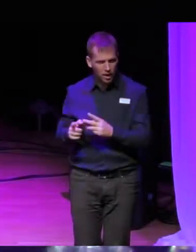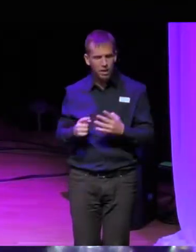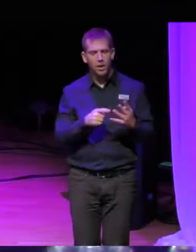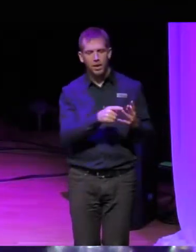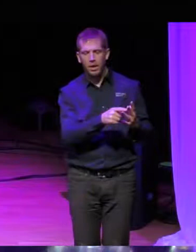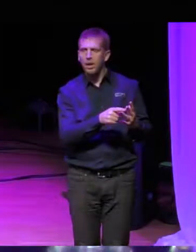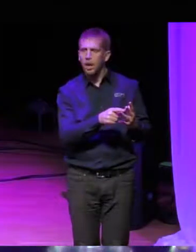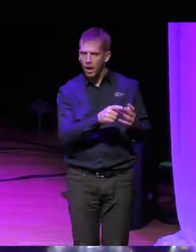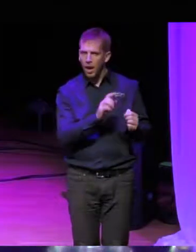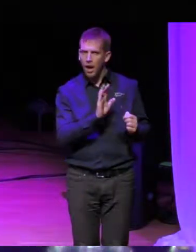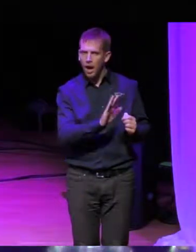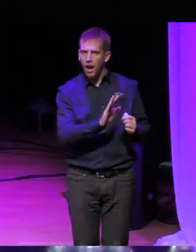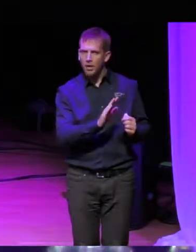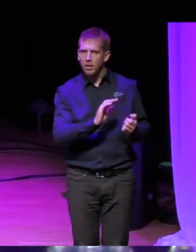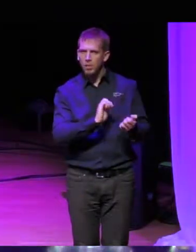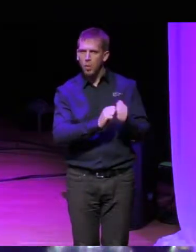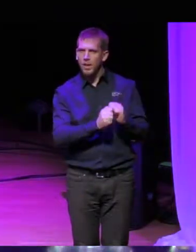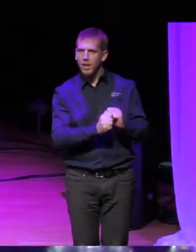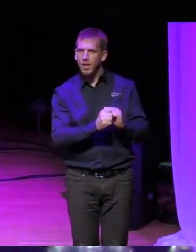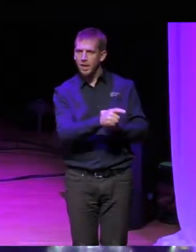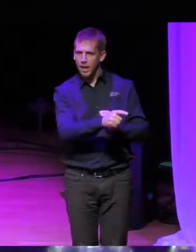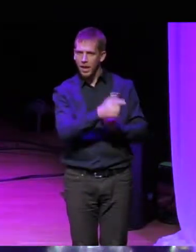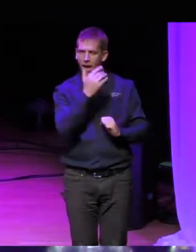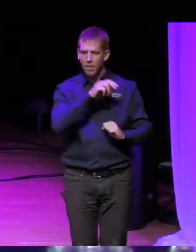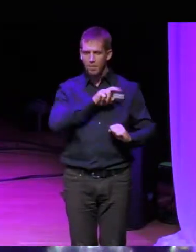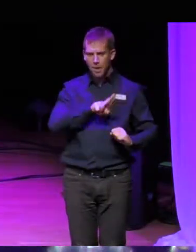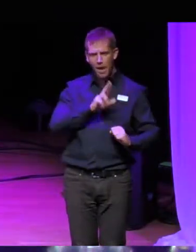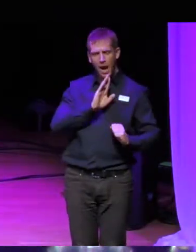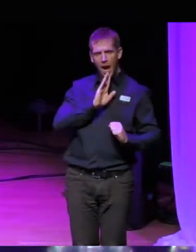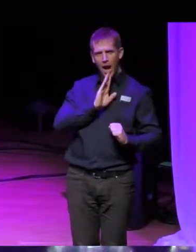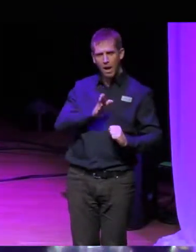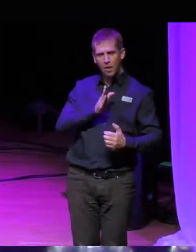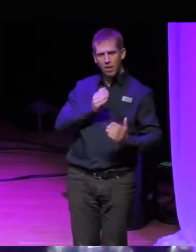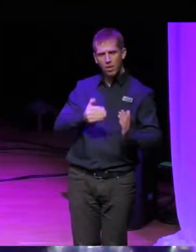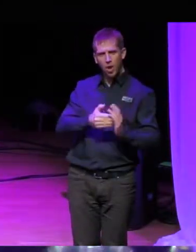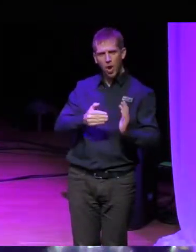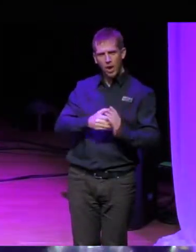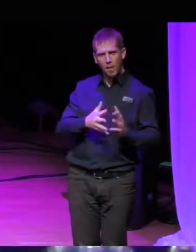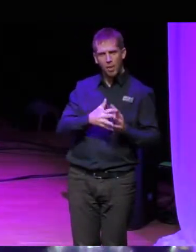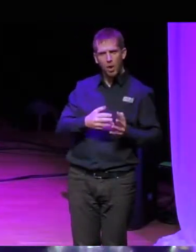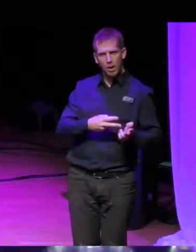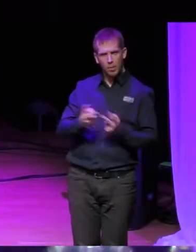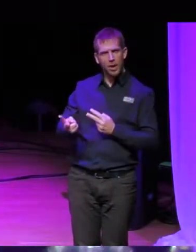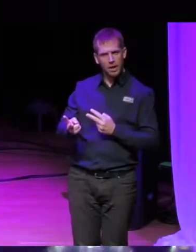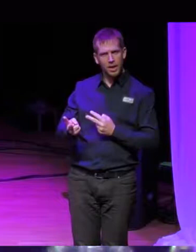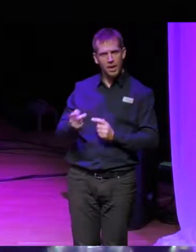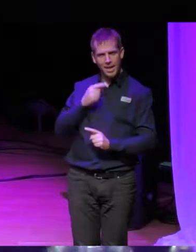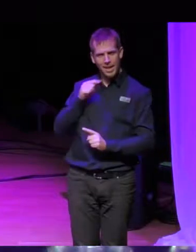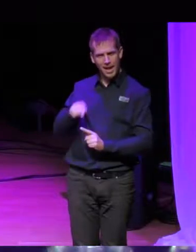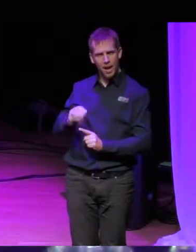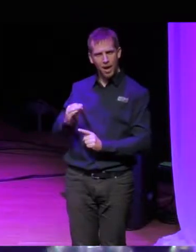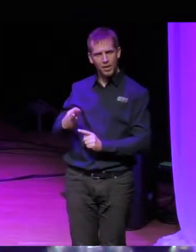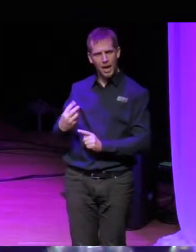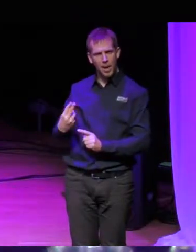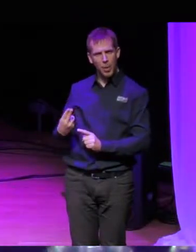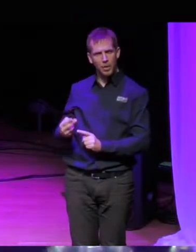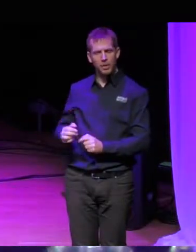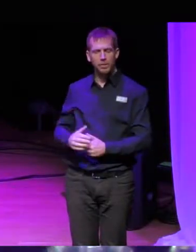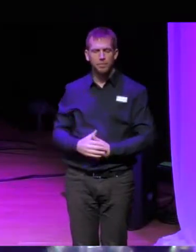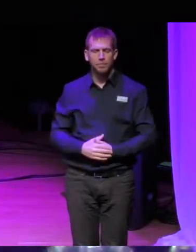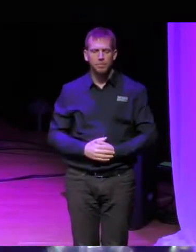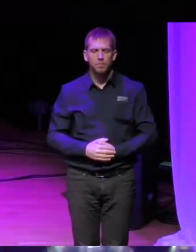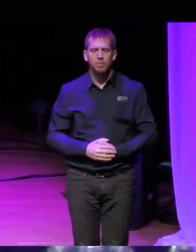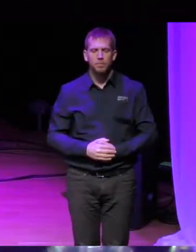Trump's politics can give a lasting damage on American democracy. And